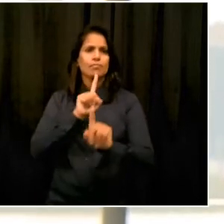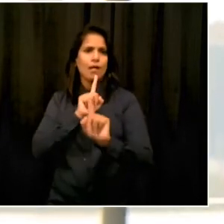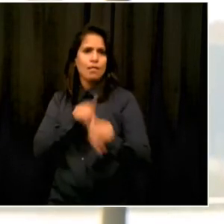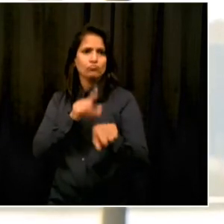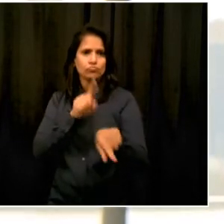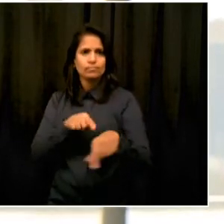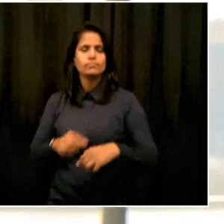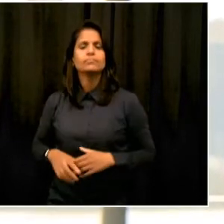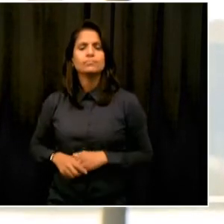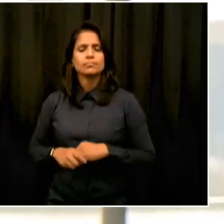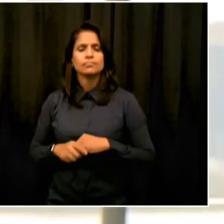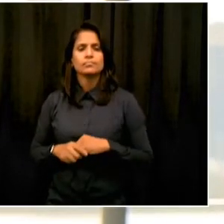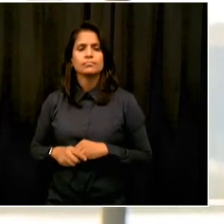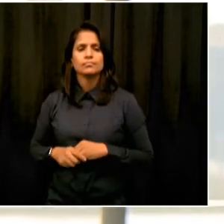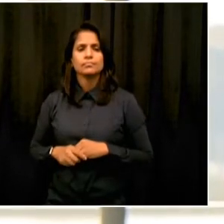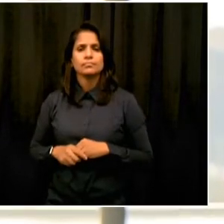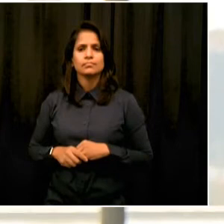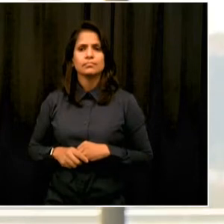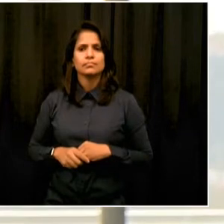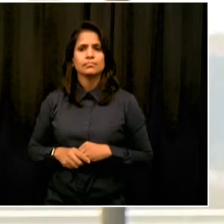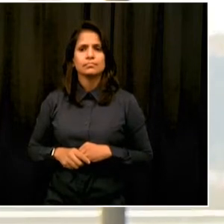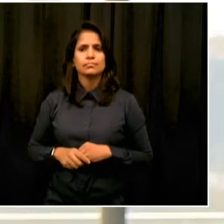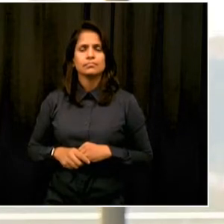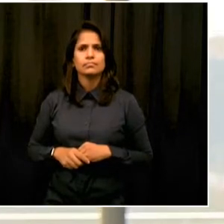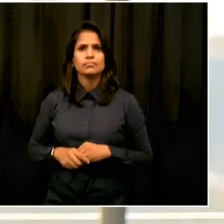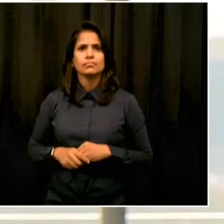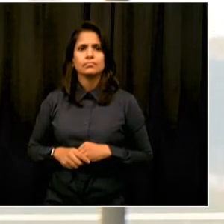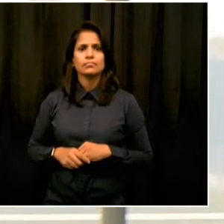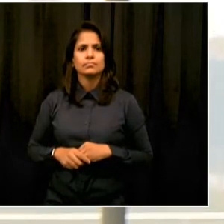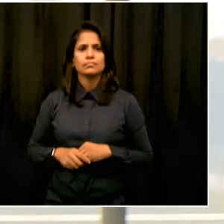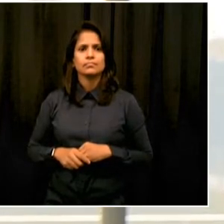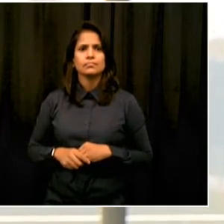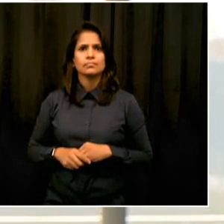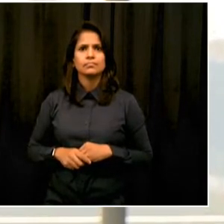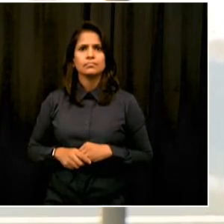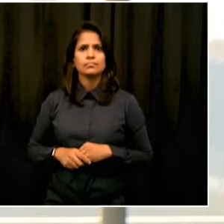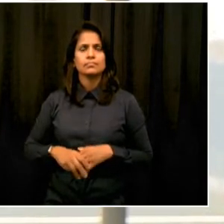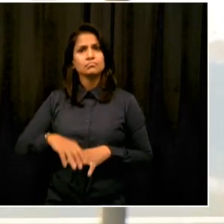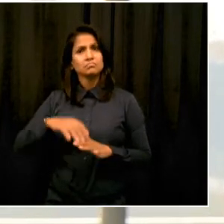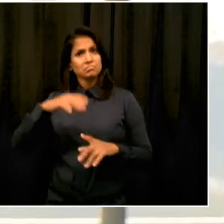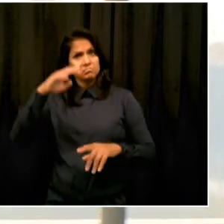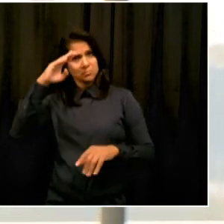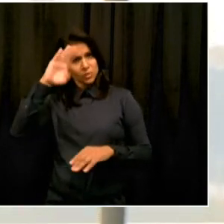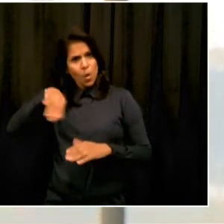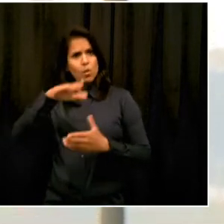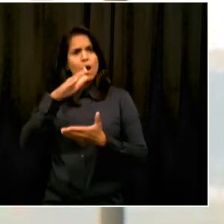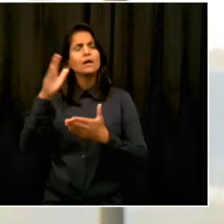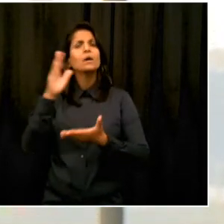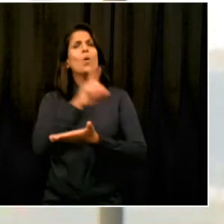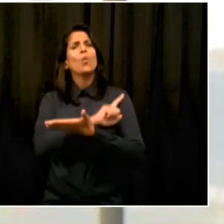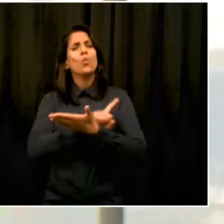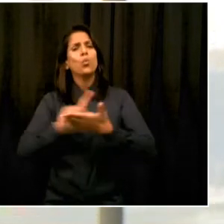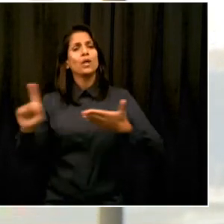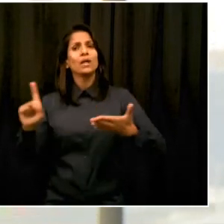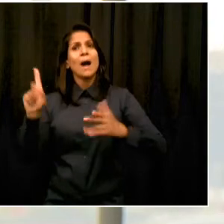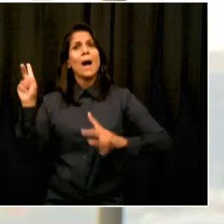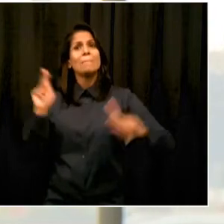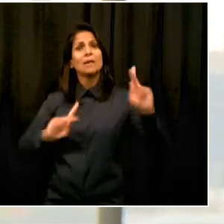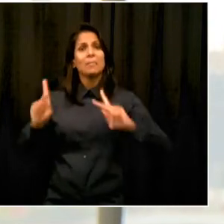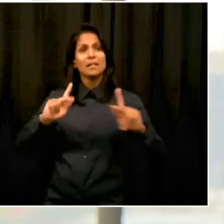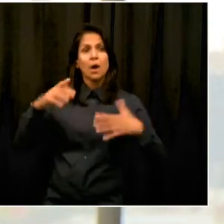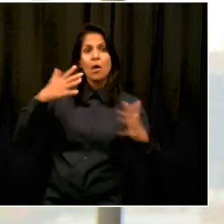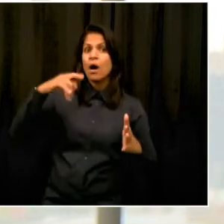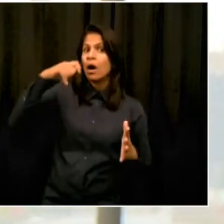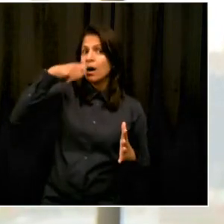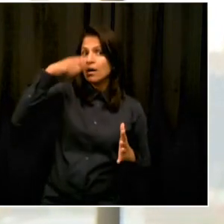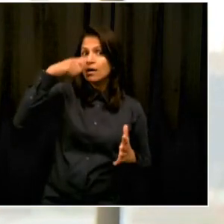get the result of your PCR test, all of the health and hospital facilities were